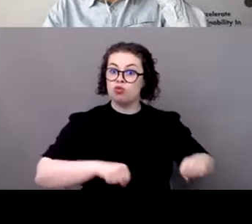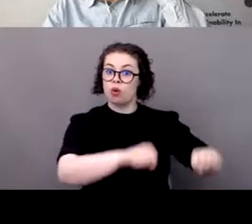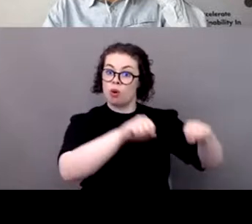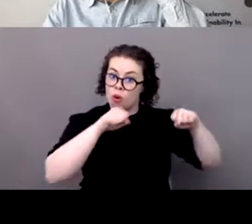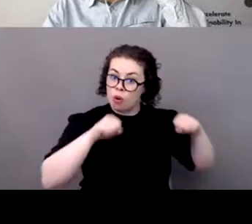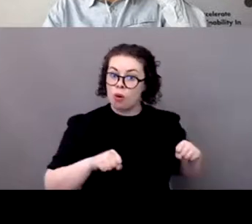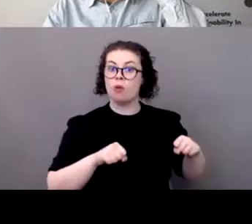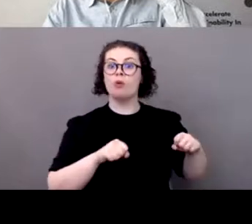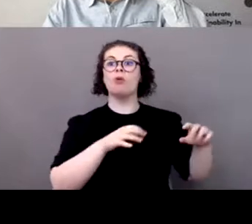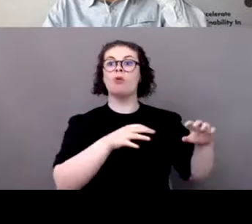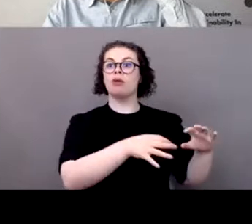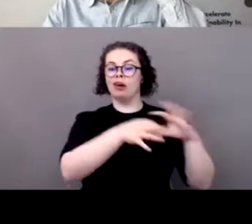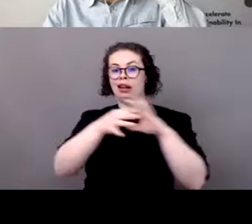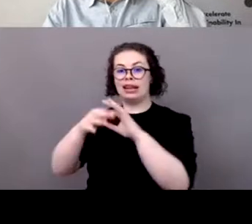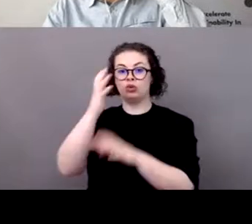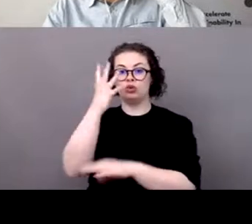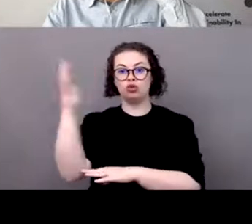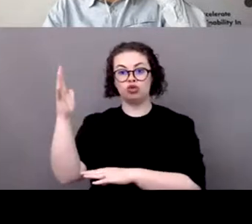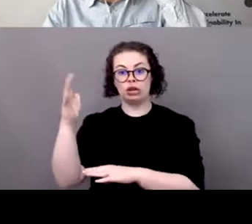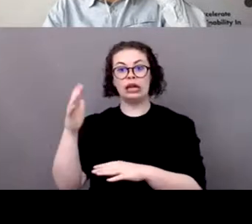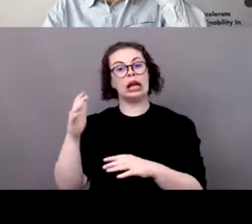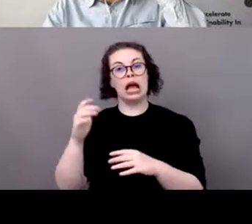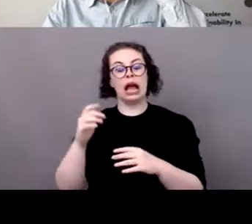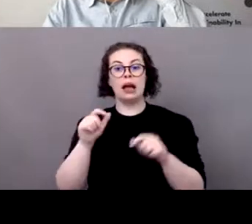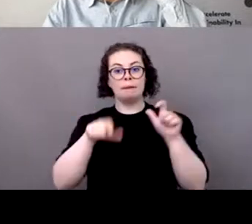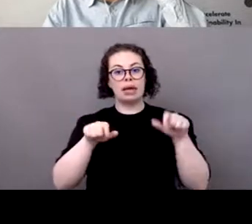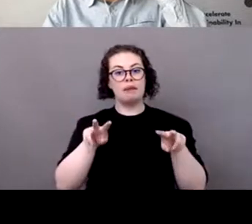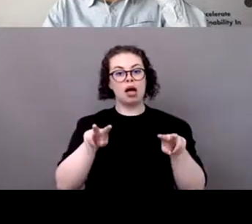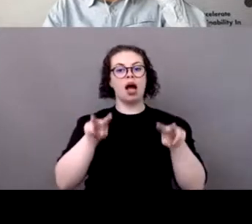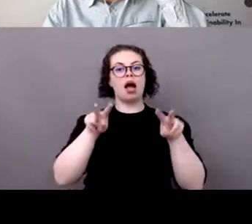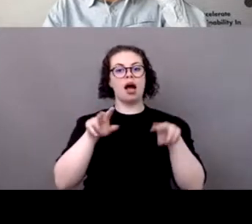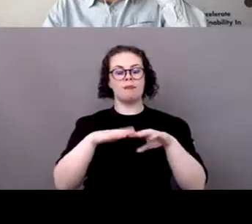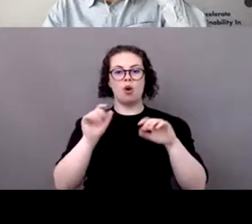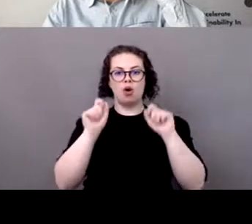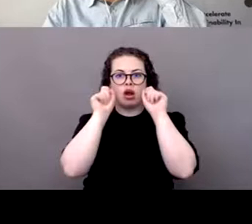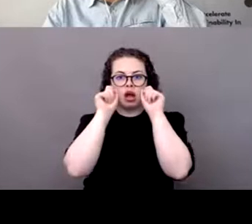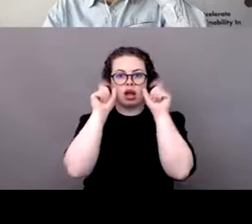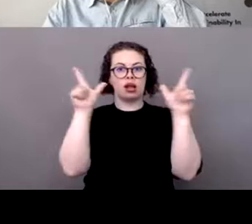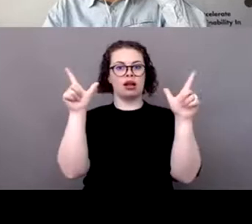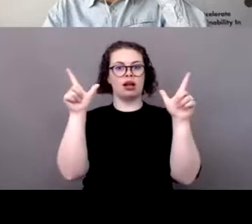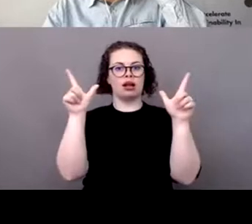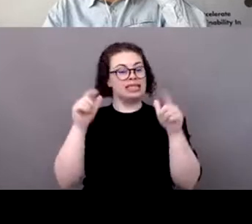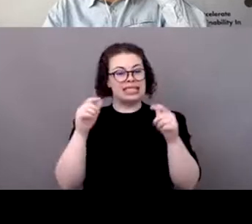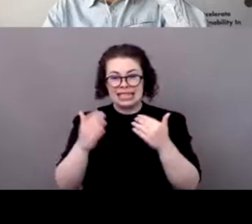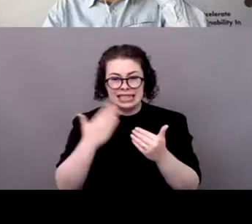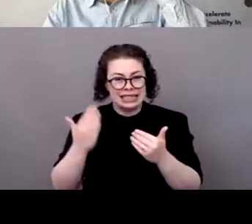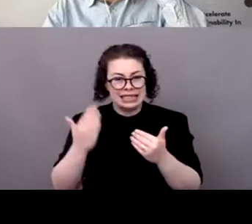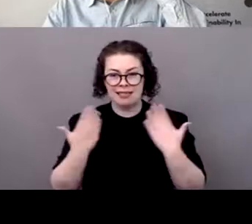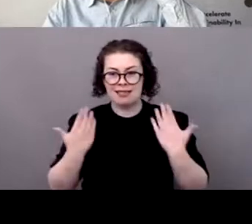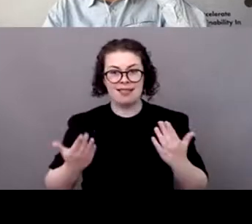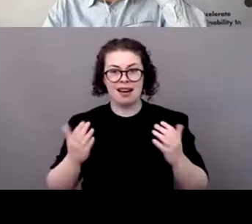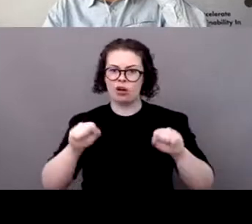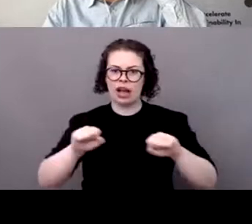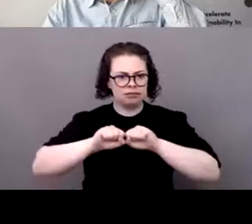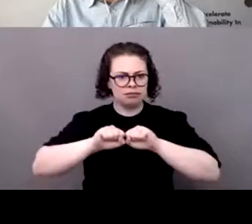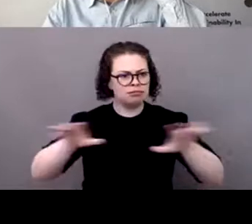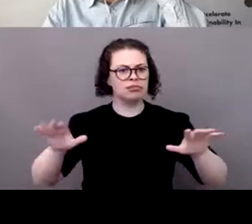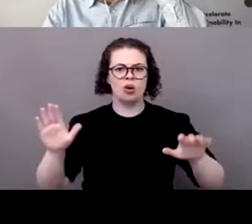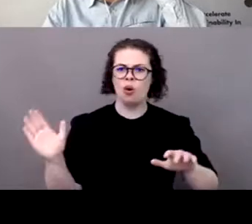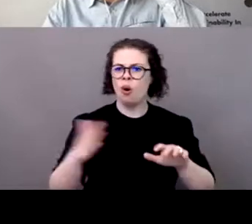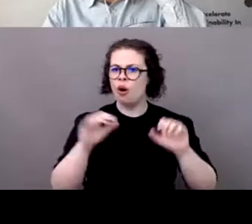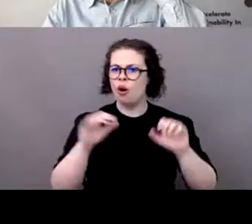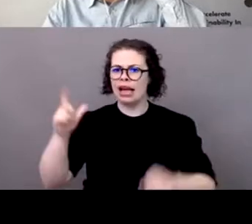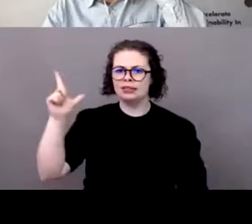do right now, and it's very easy to do it right now, and this is where we can start, where we all can start, and I think that